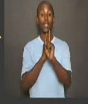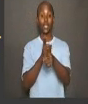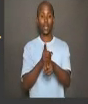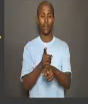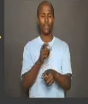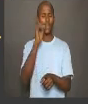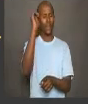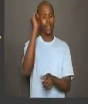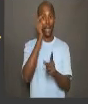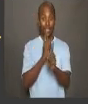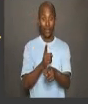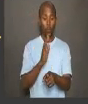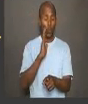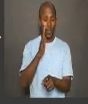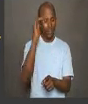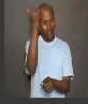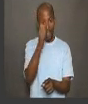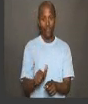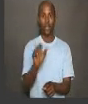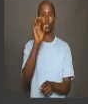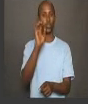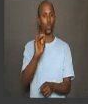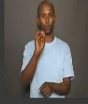will never be 0.